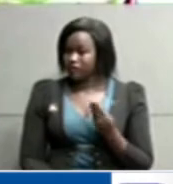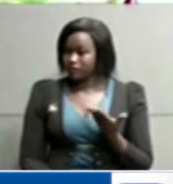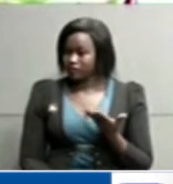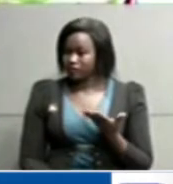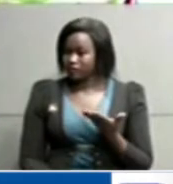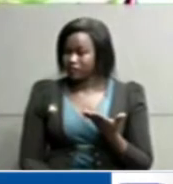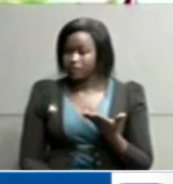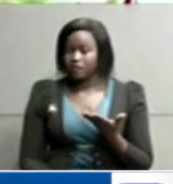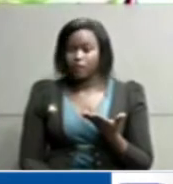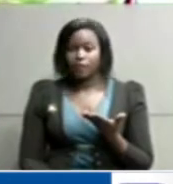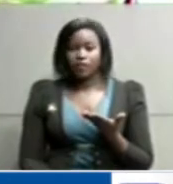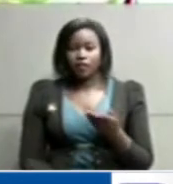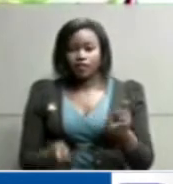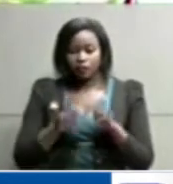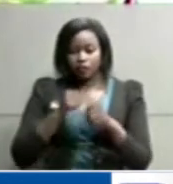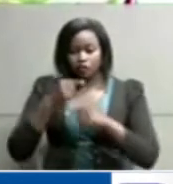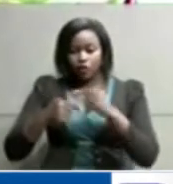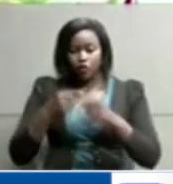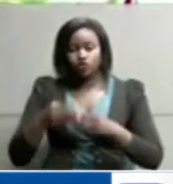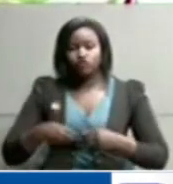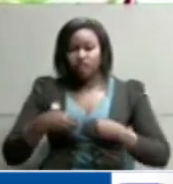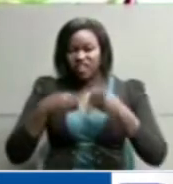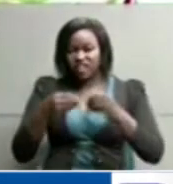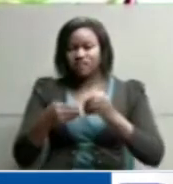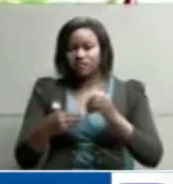and just restrict it,